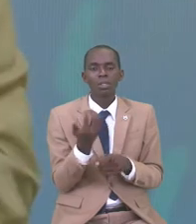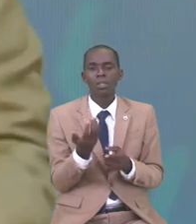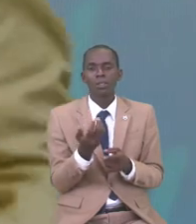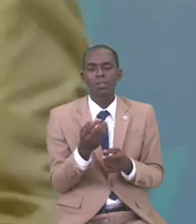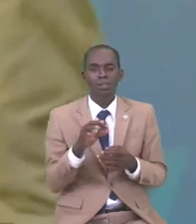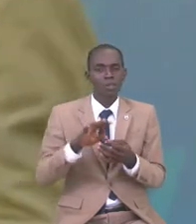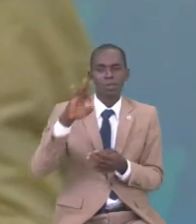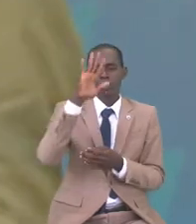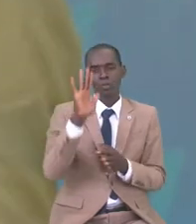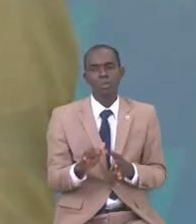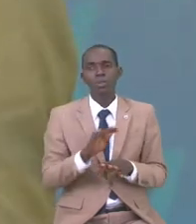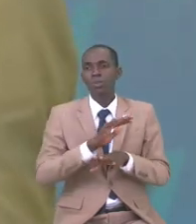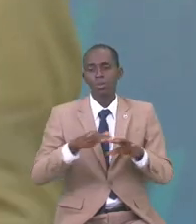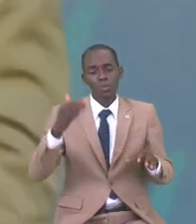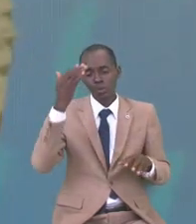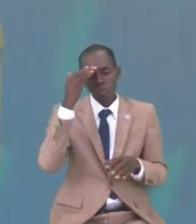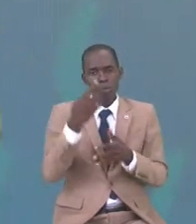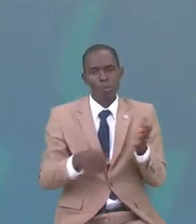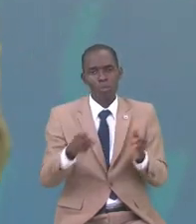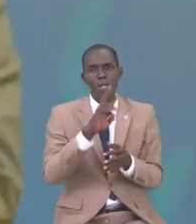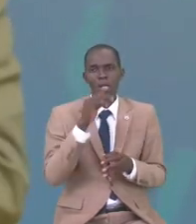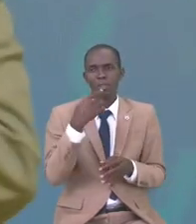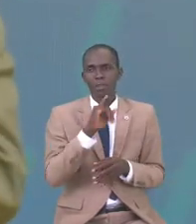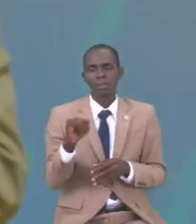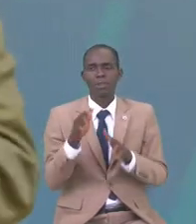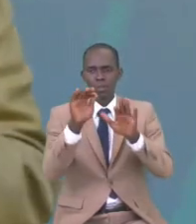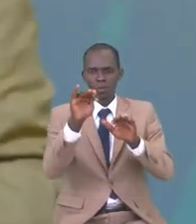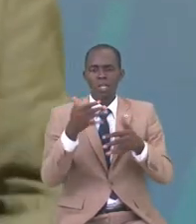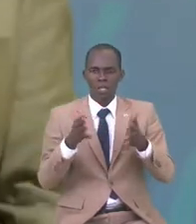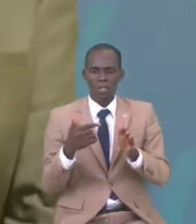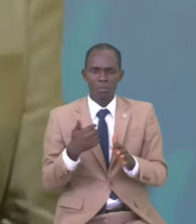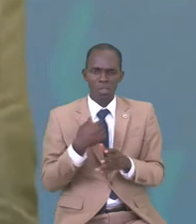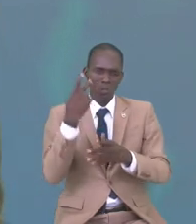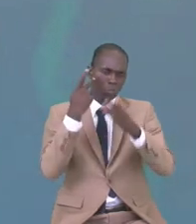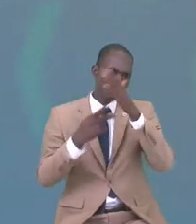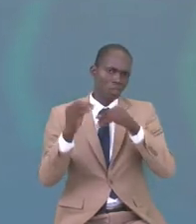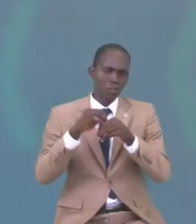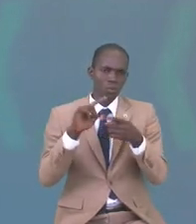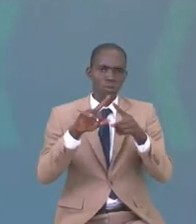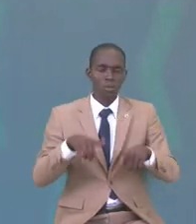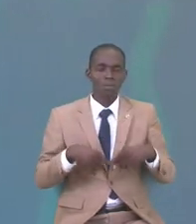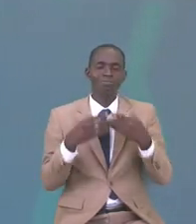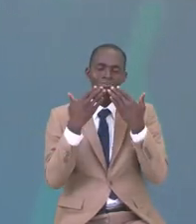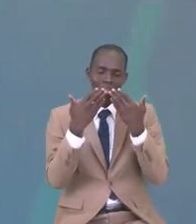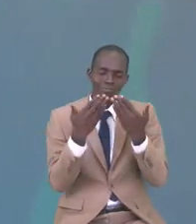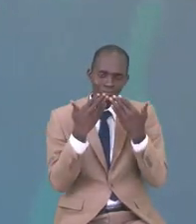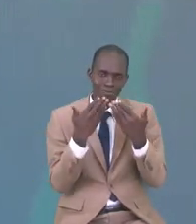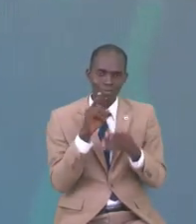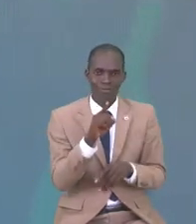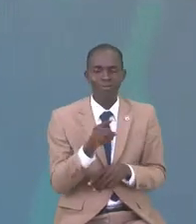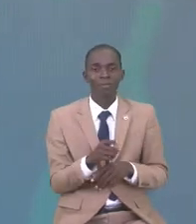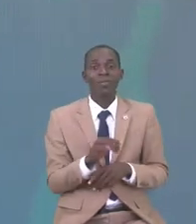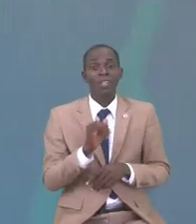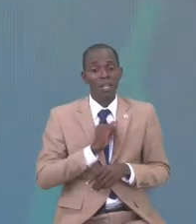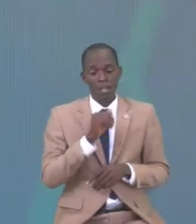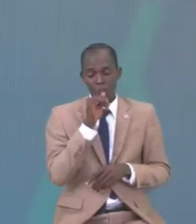are talking. They don't even know the word of God. Let me prophesy in your life. No, thanks you. Thank you. I'm a child